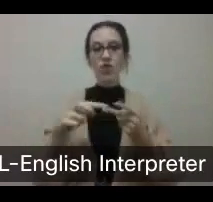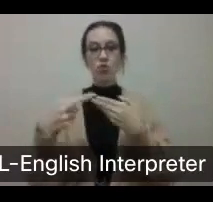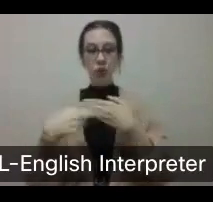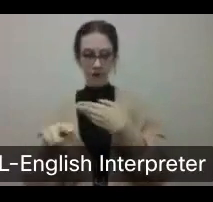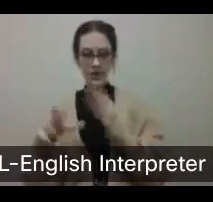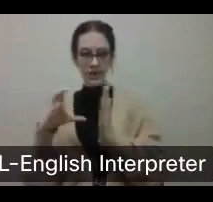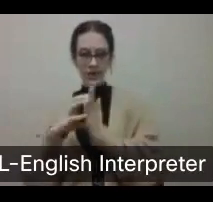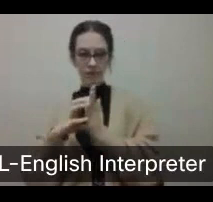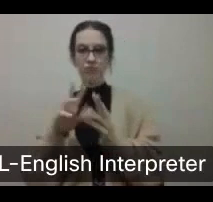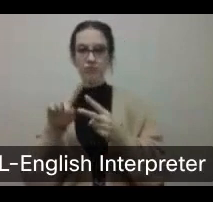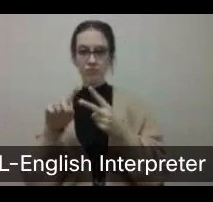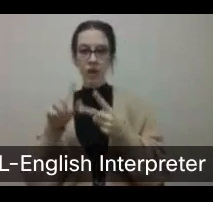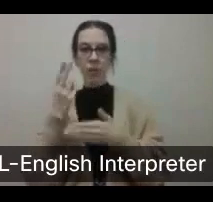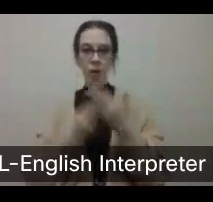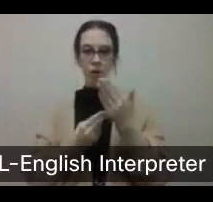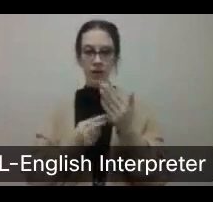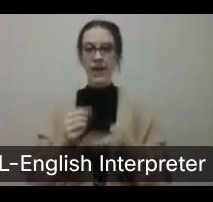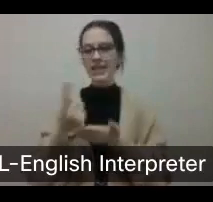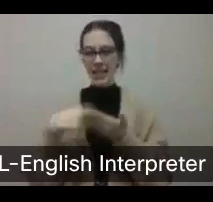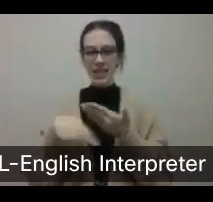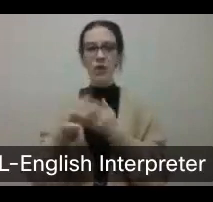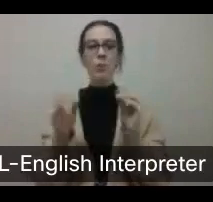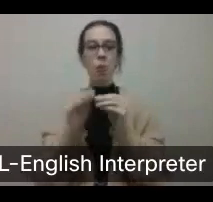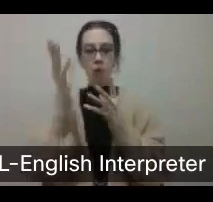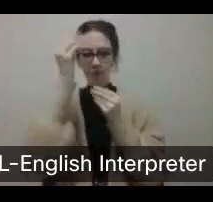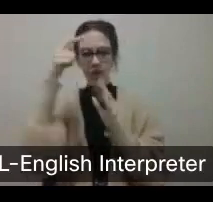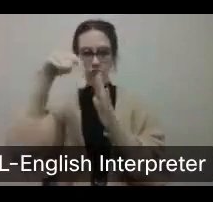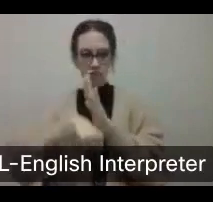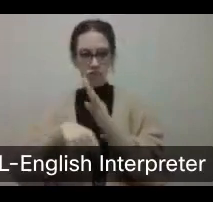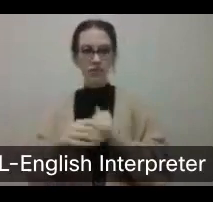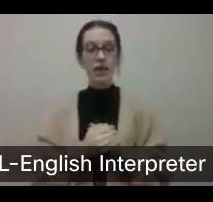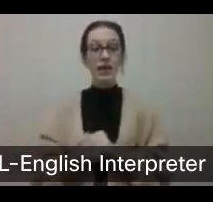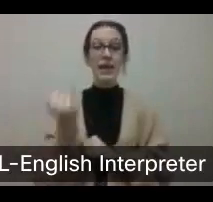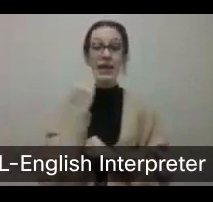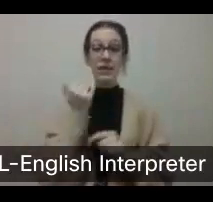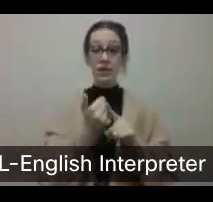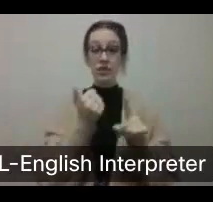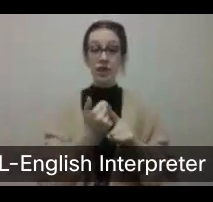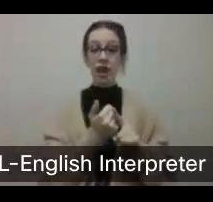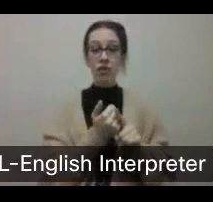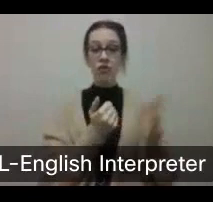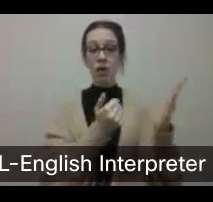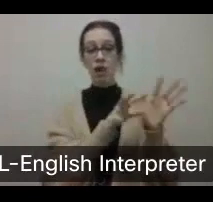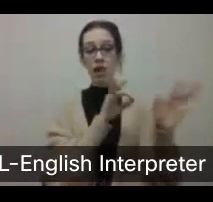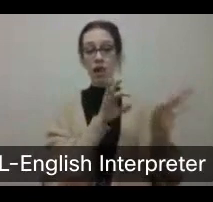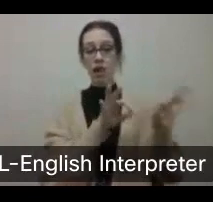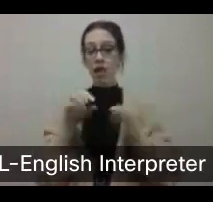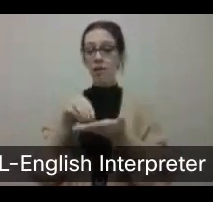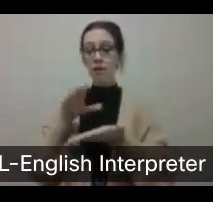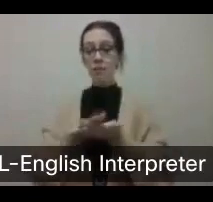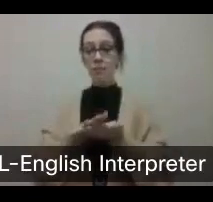give credit to the original author for their words or their ideas, then this is considered plagiarism, which is an act of